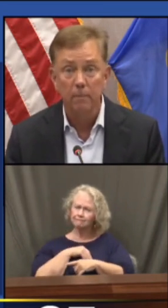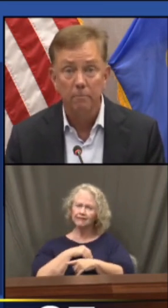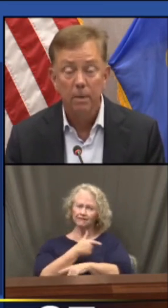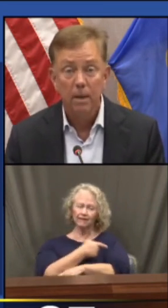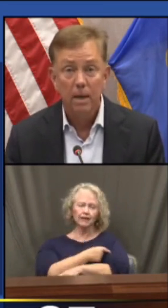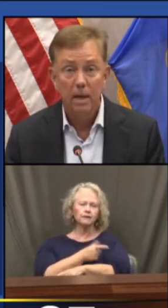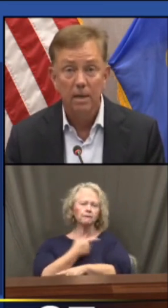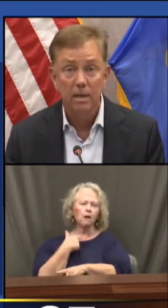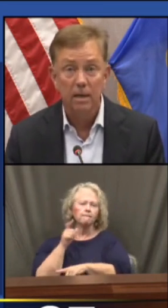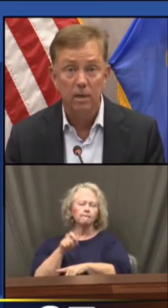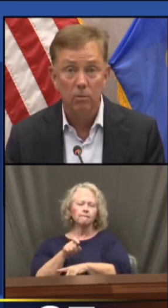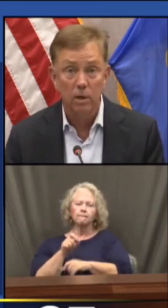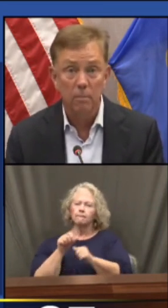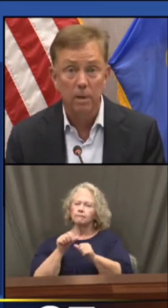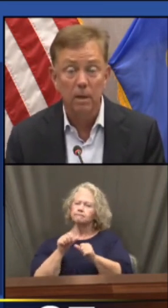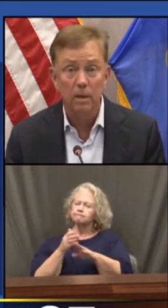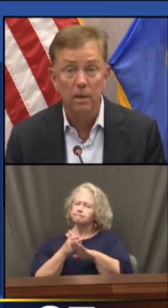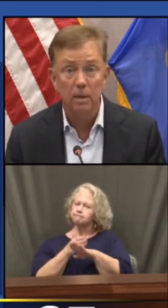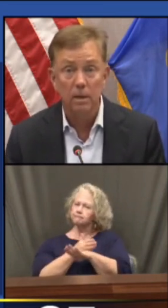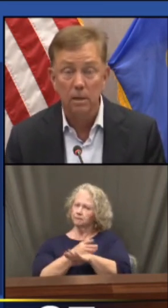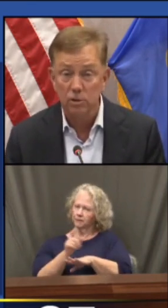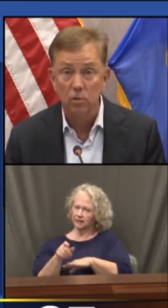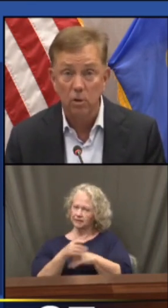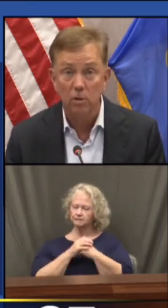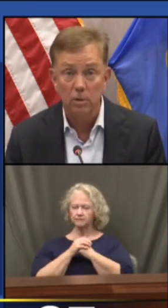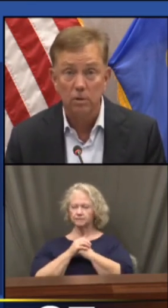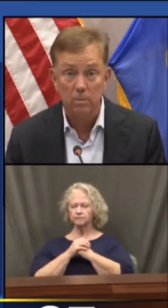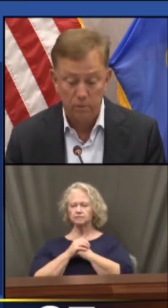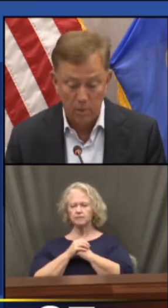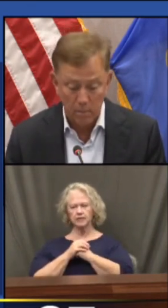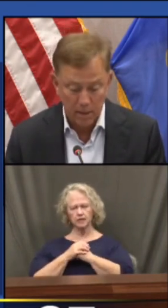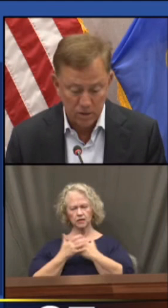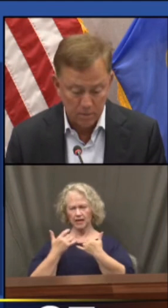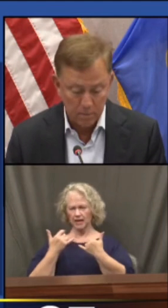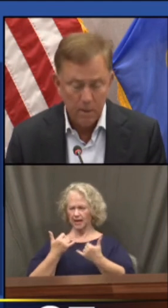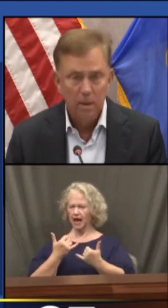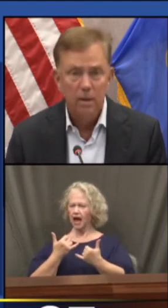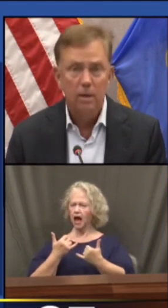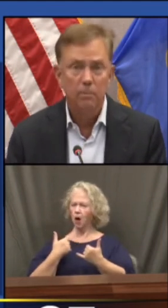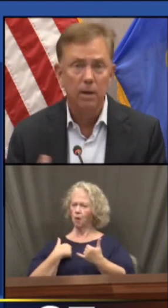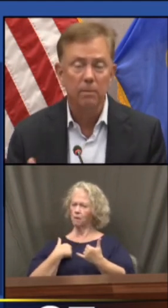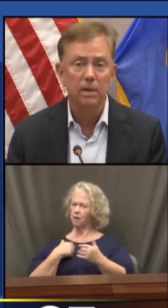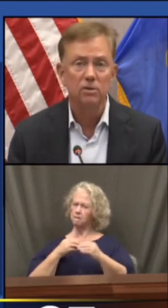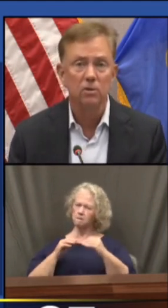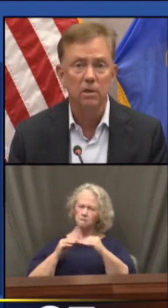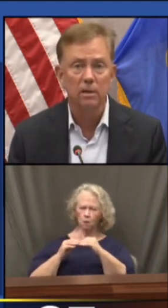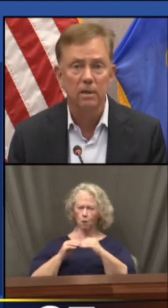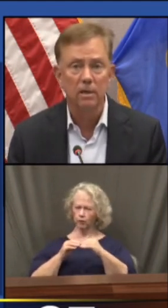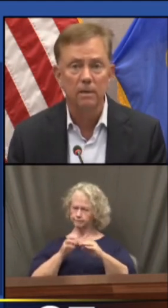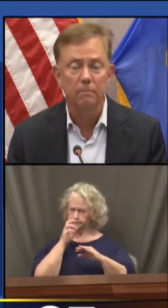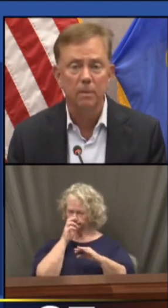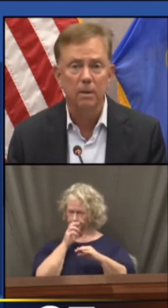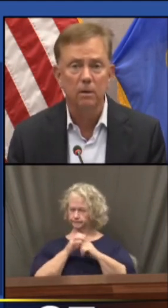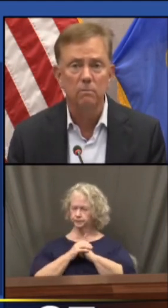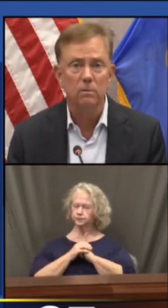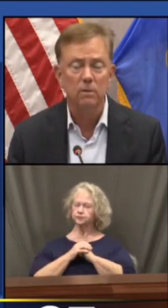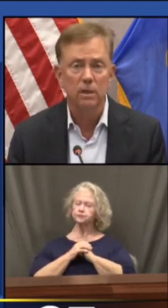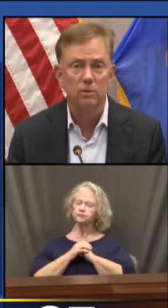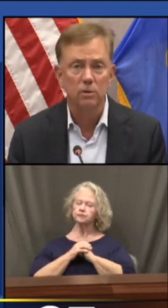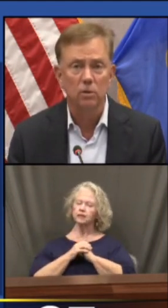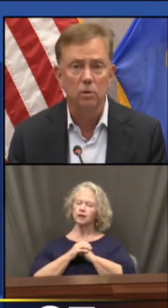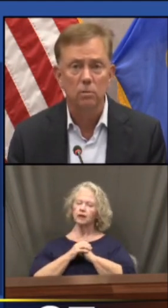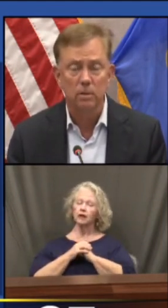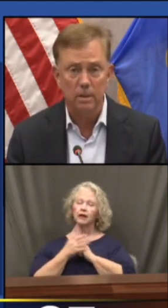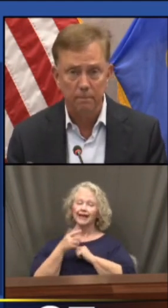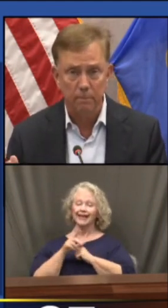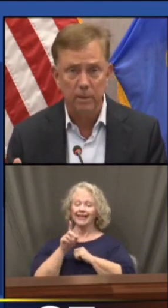do better. And here we're going to be a little stronger in terms of our medicine. You probably saw that,